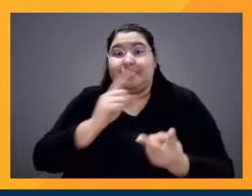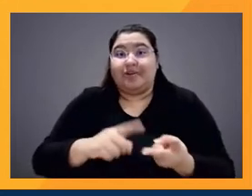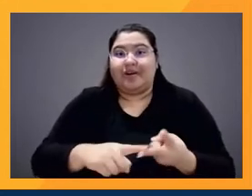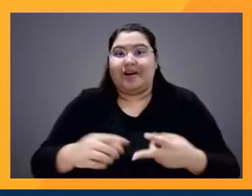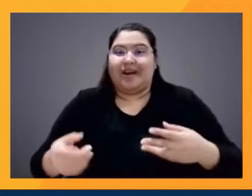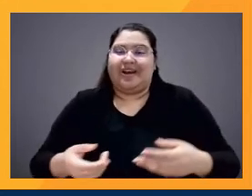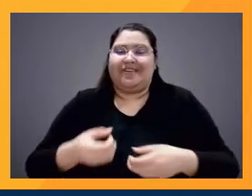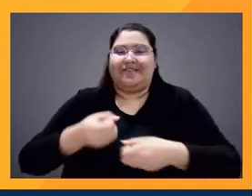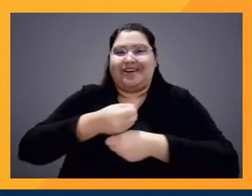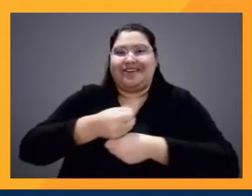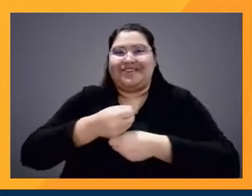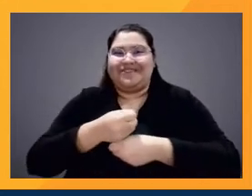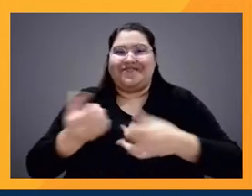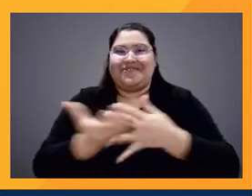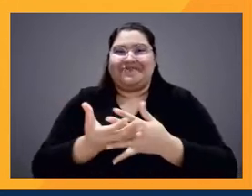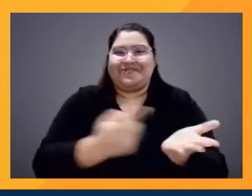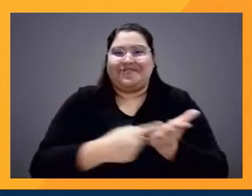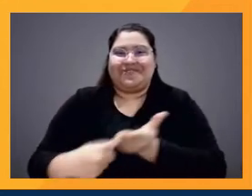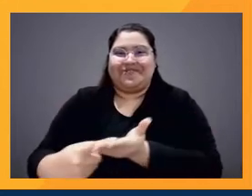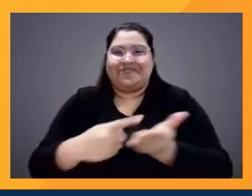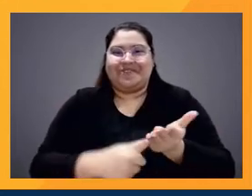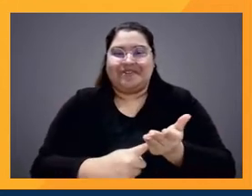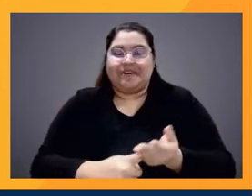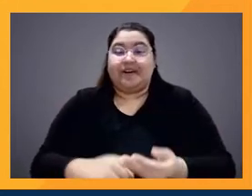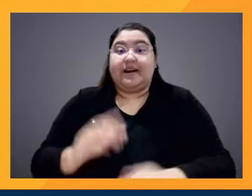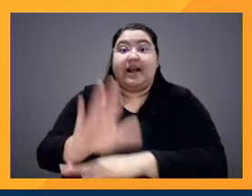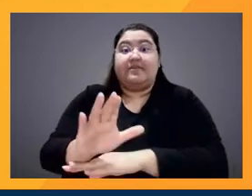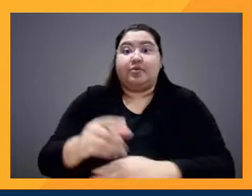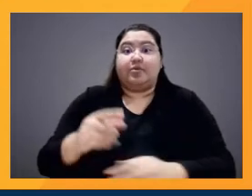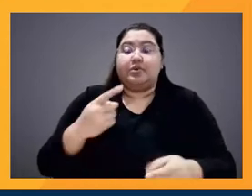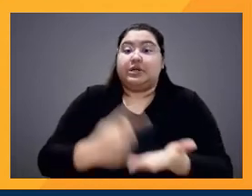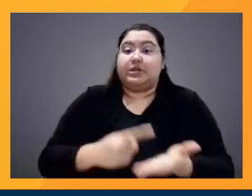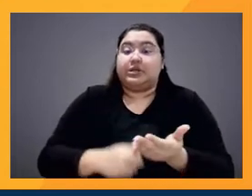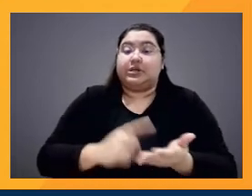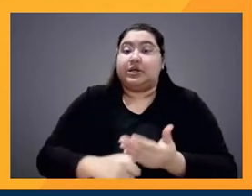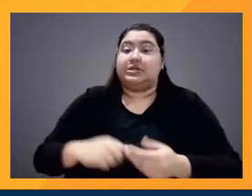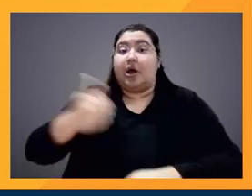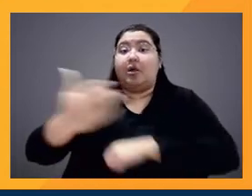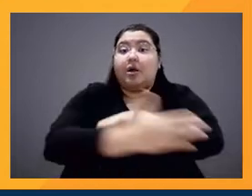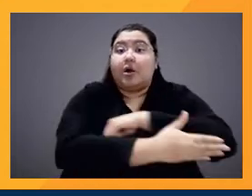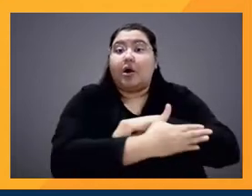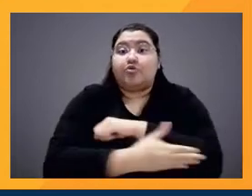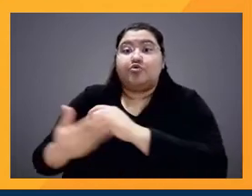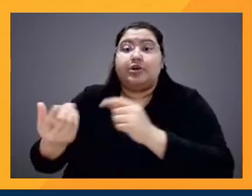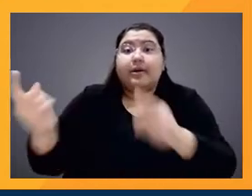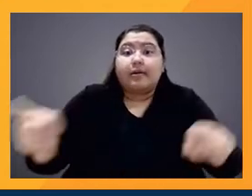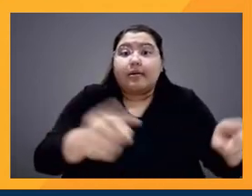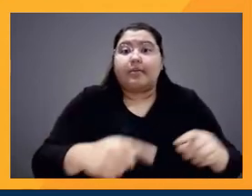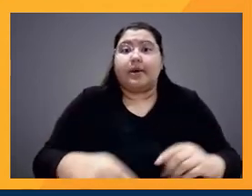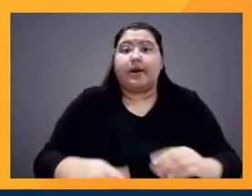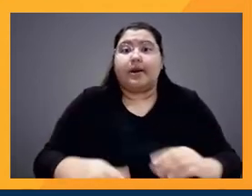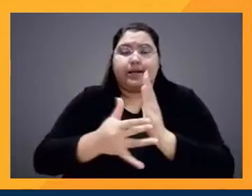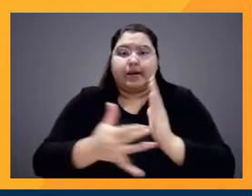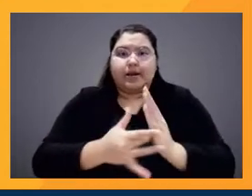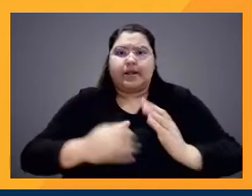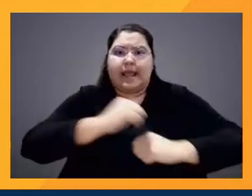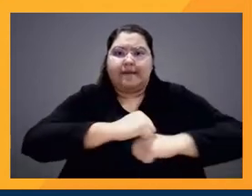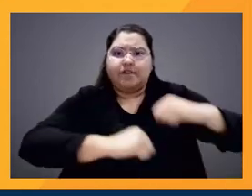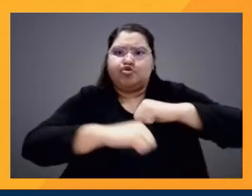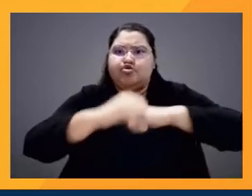including foreign affairs, technology infrastructure, Puerto Rico, immigrants in the workforce, and even cryptocurrency.